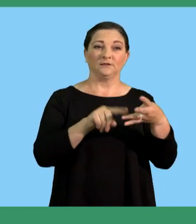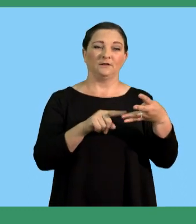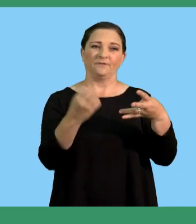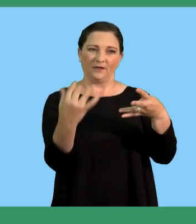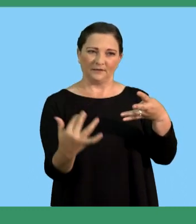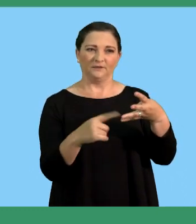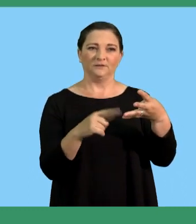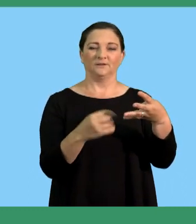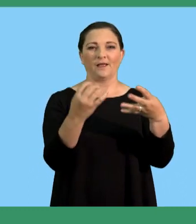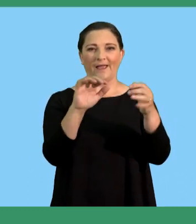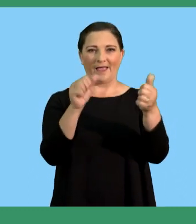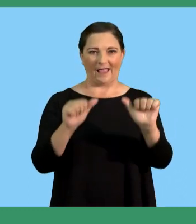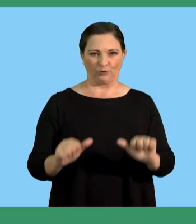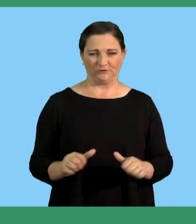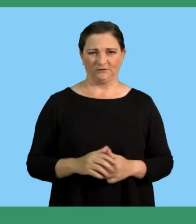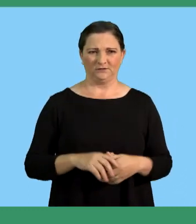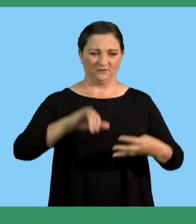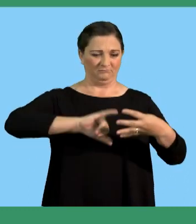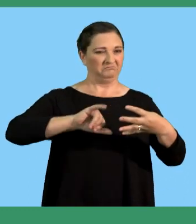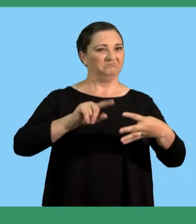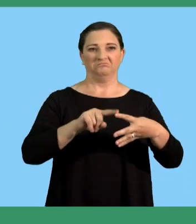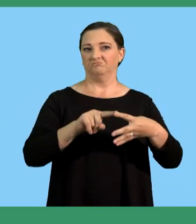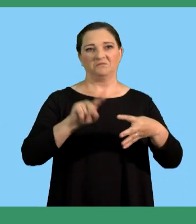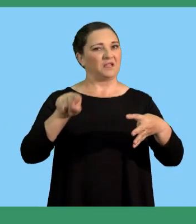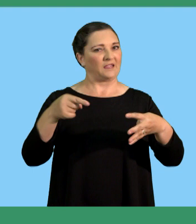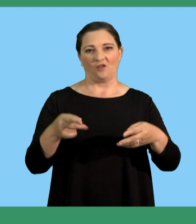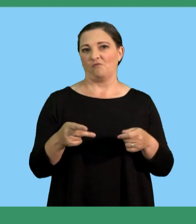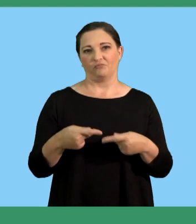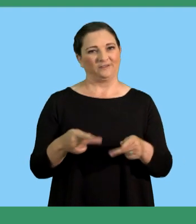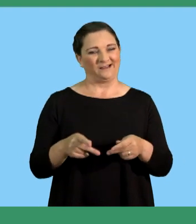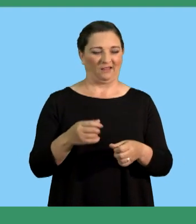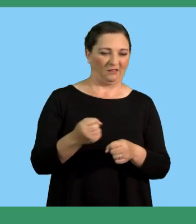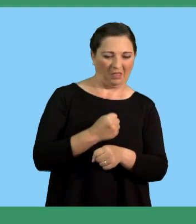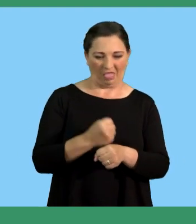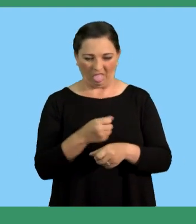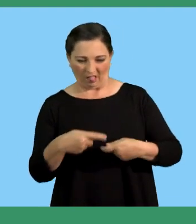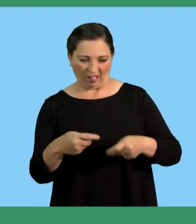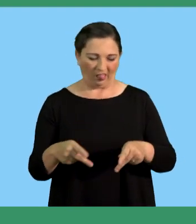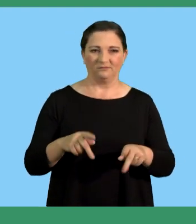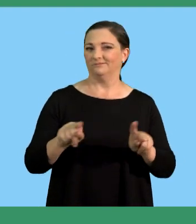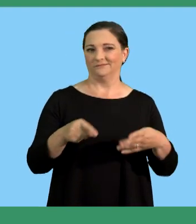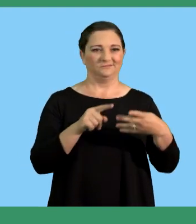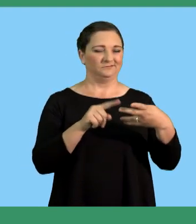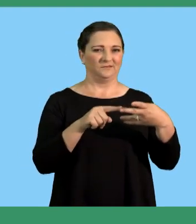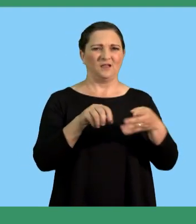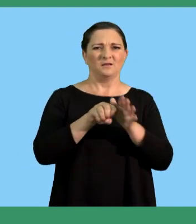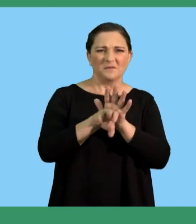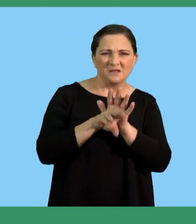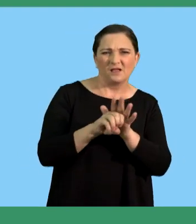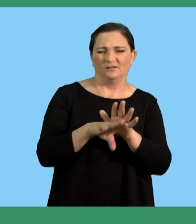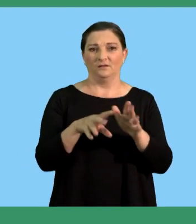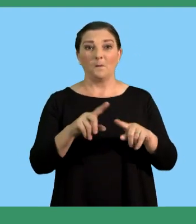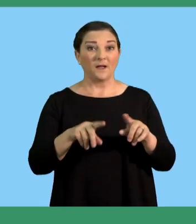function? So it cannot be the production because this deals with making the product. And it cannot be marketing because it deals with